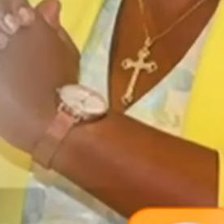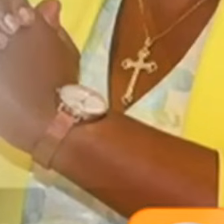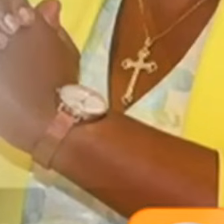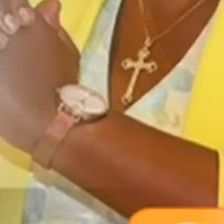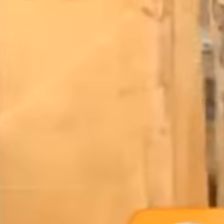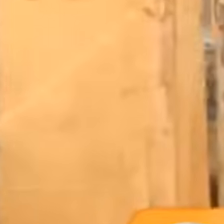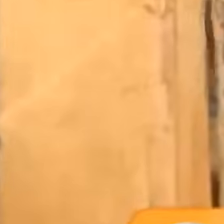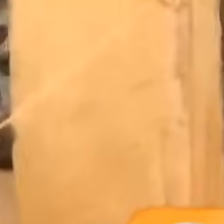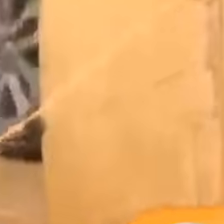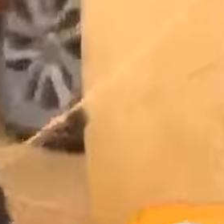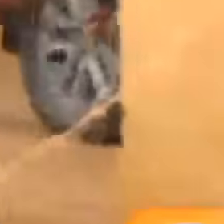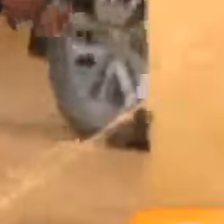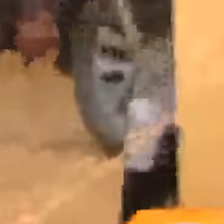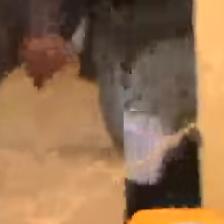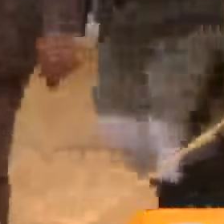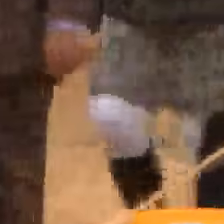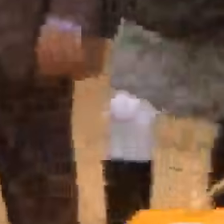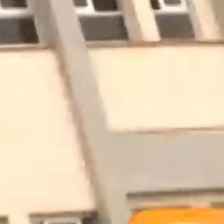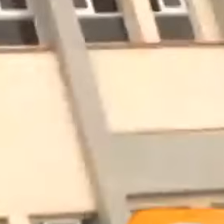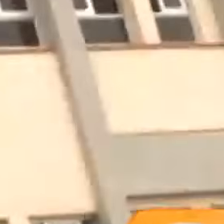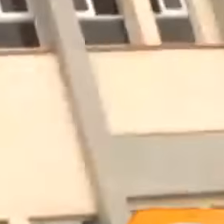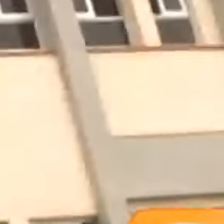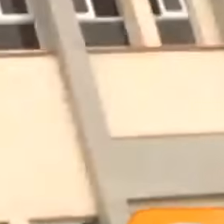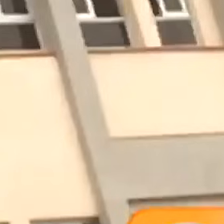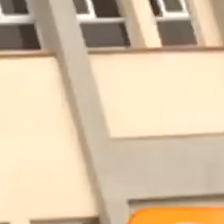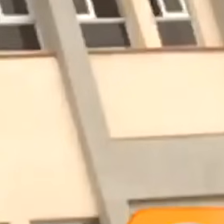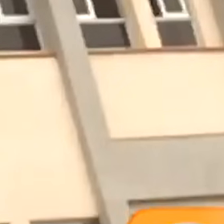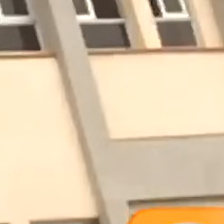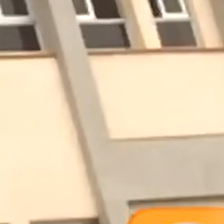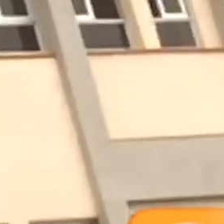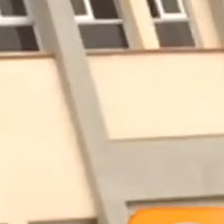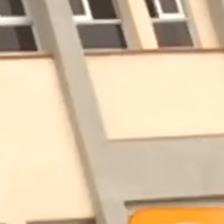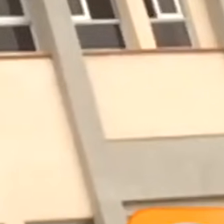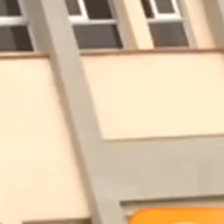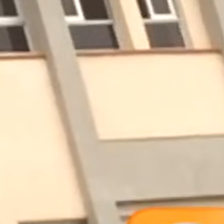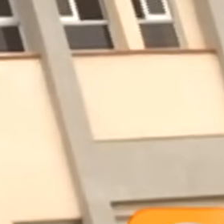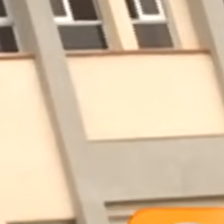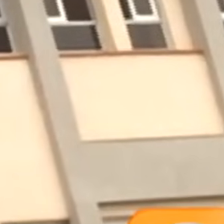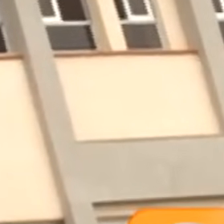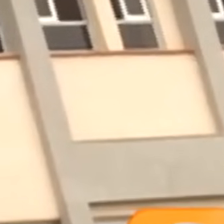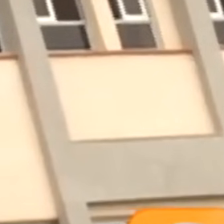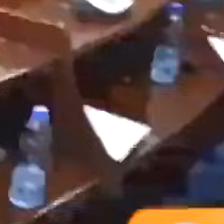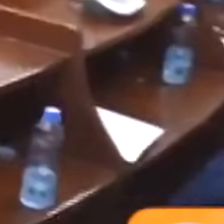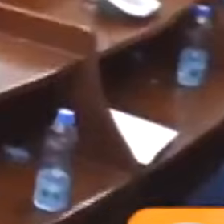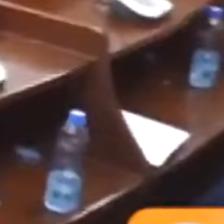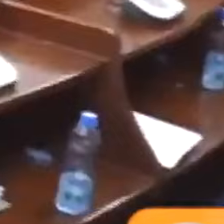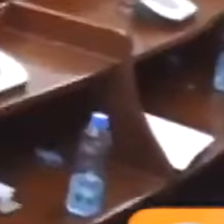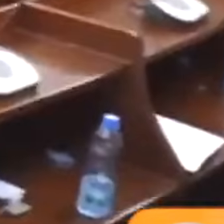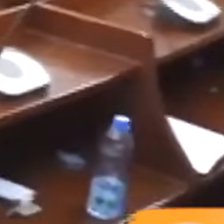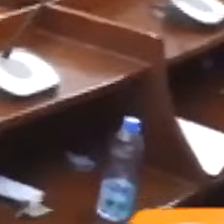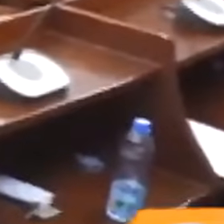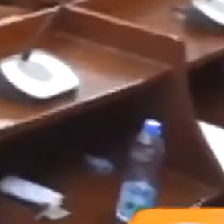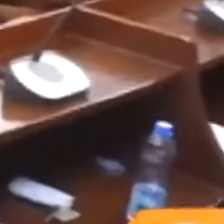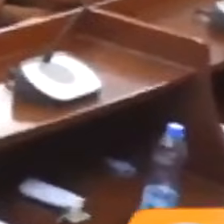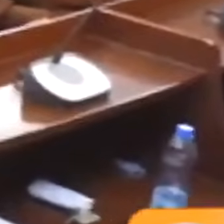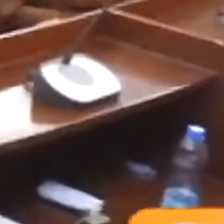the Senate. The governor had told the court that she will not be handed a fair hearing at the County Assembly, adding that majority of the